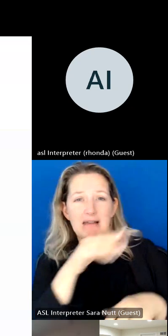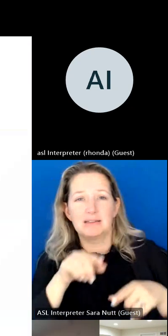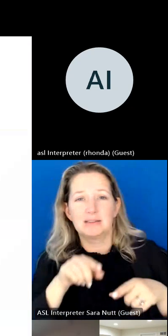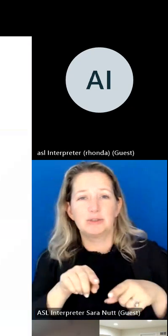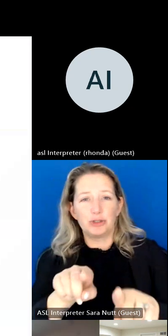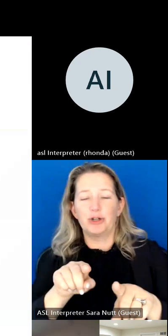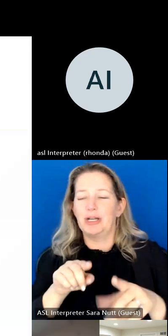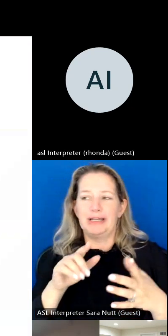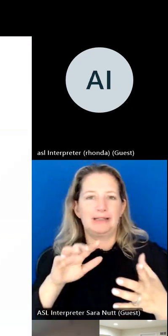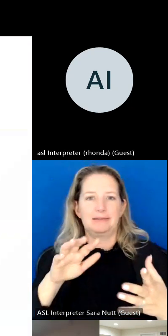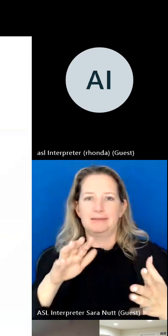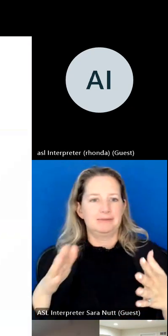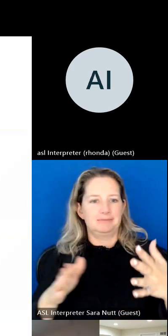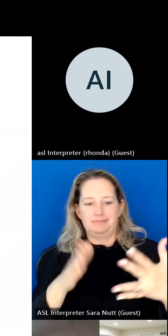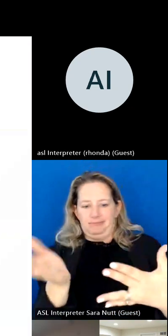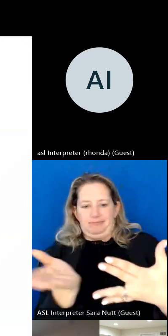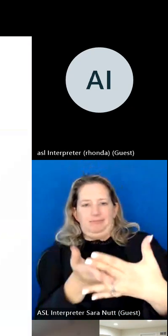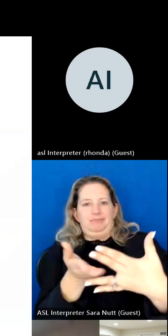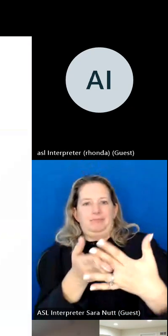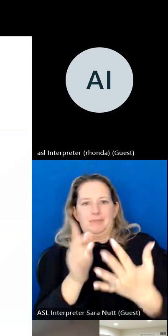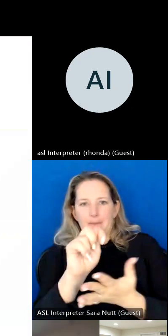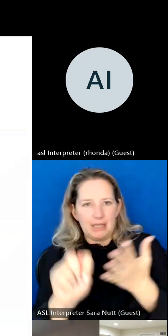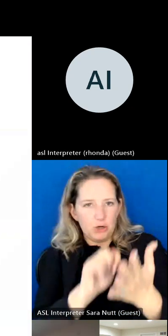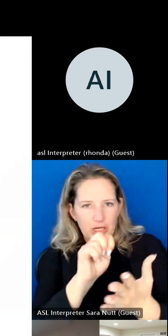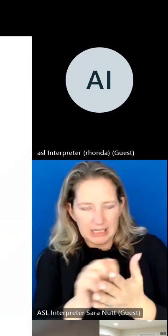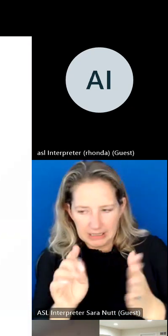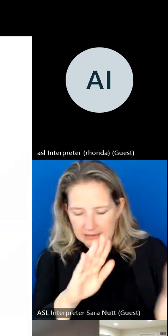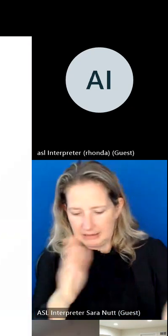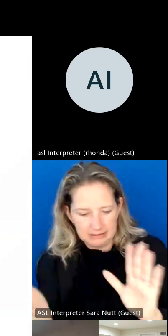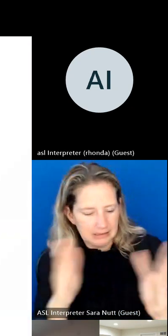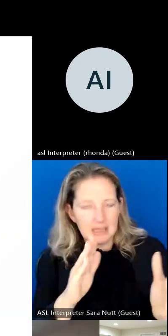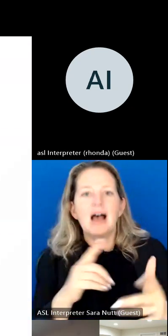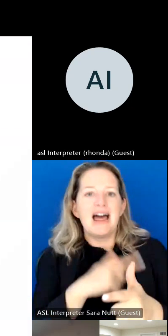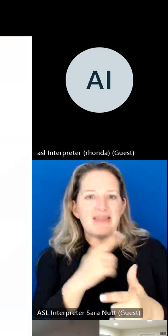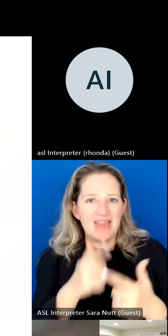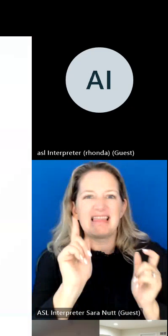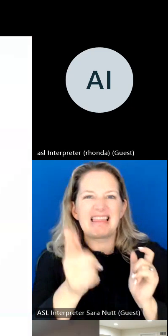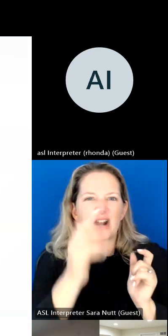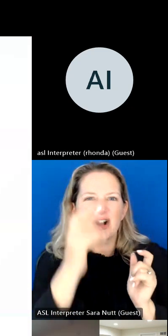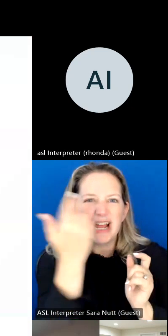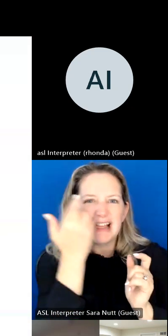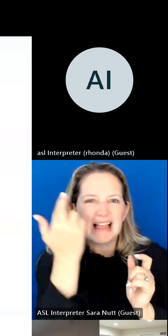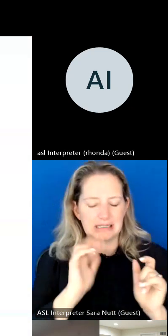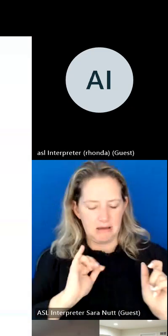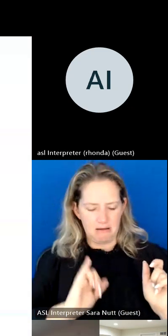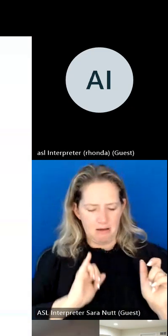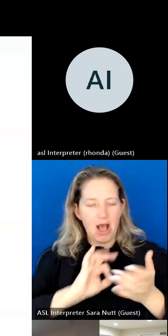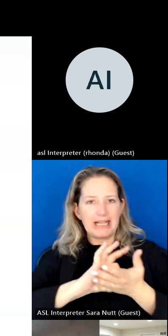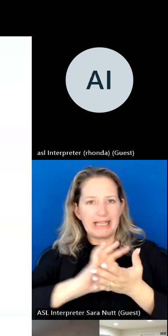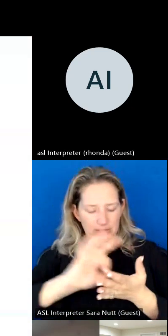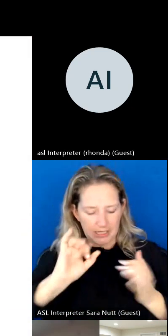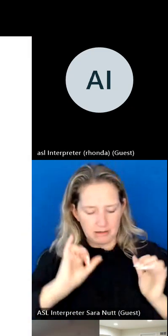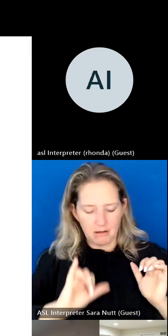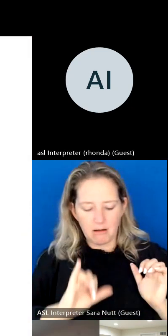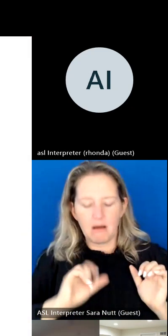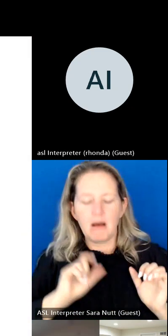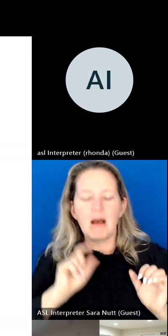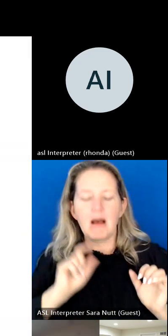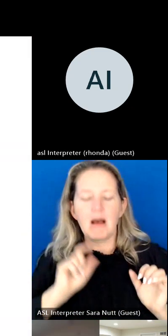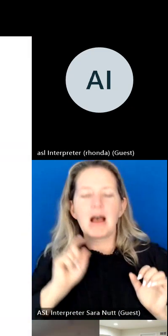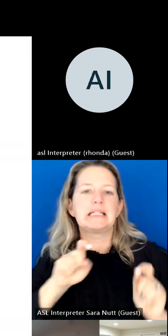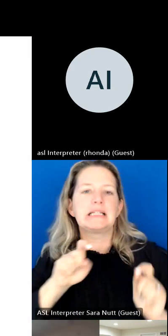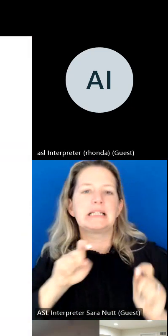So these then they realize after they do the accounting for it that they need to make an adjustment from the previous year to reflect